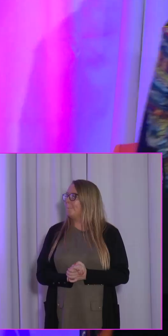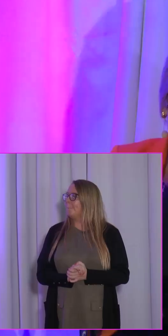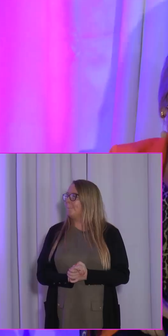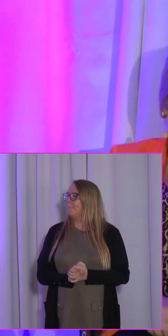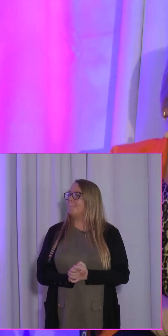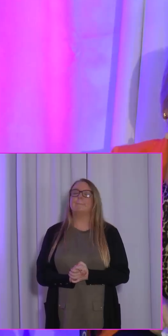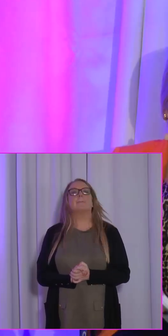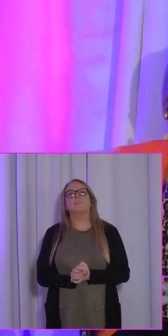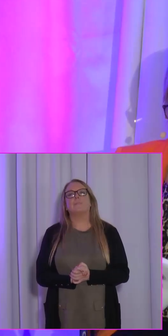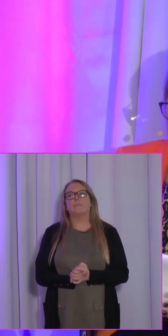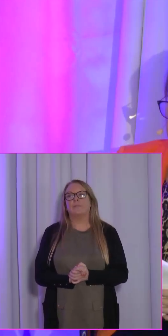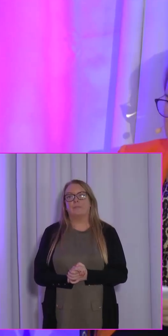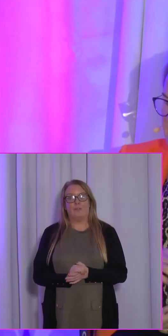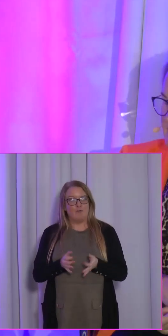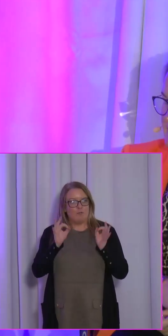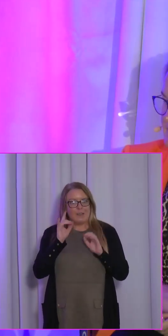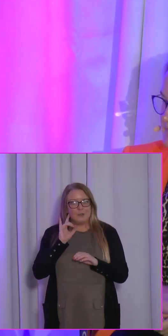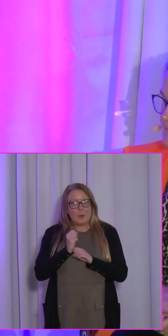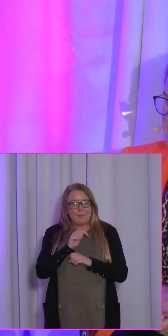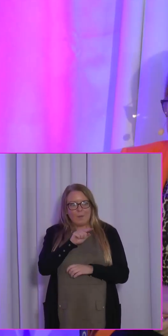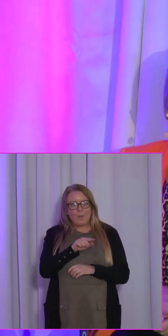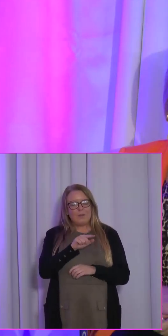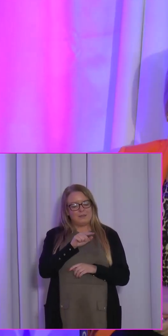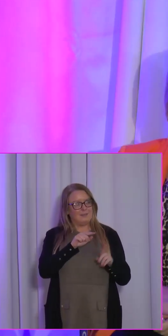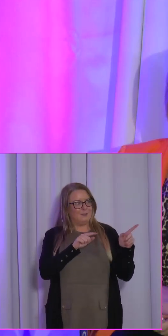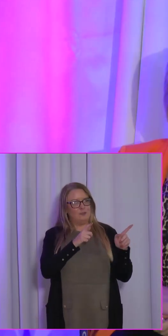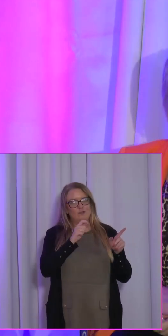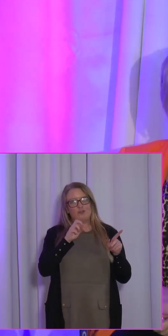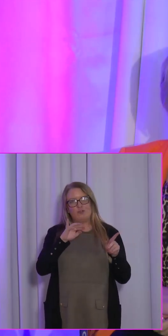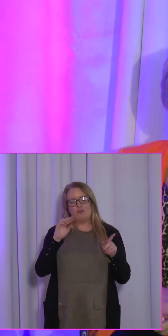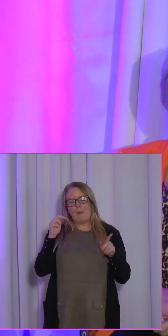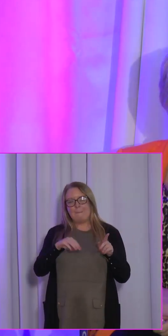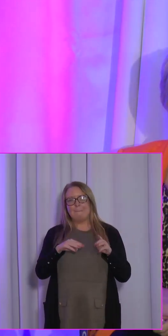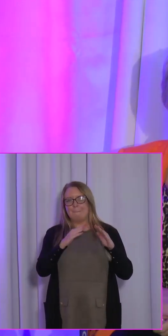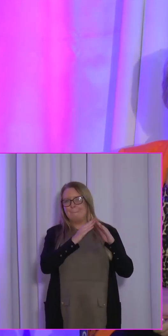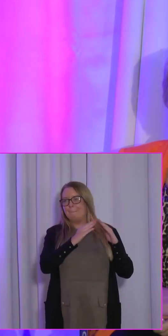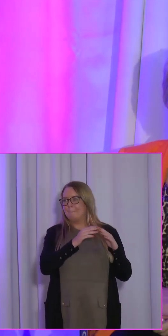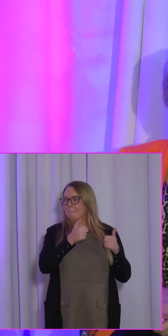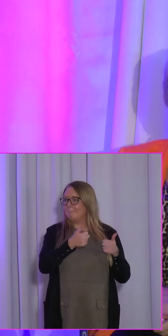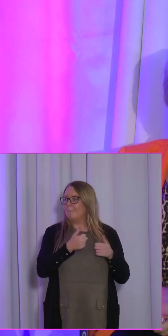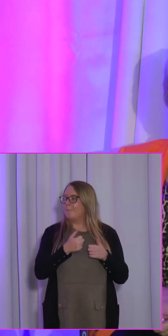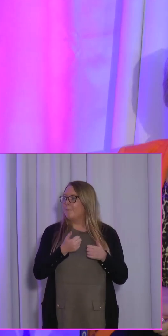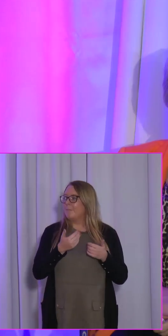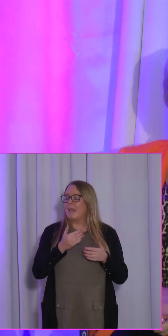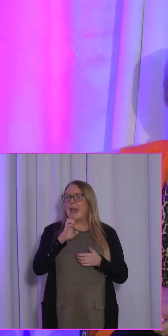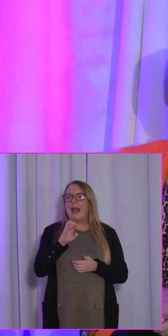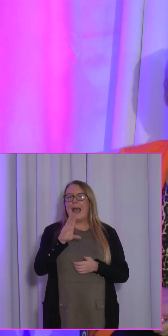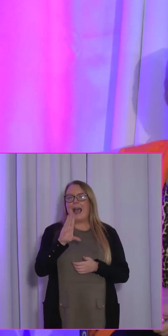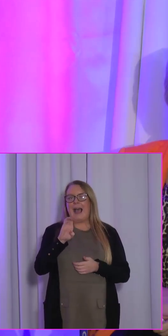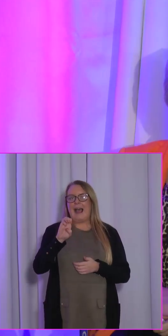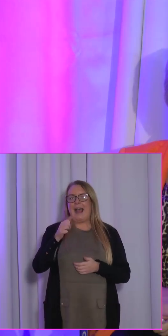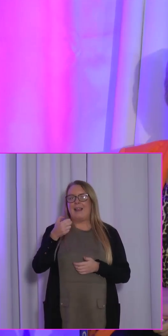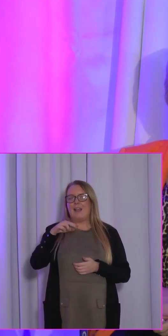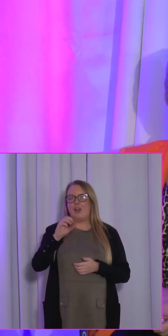Thank you so much, Terri, and great to hear about that case study in Trim as well. I'm now delighted to invite Eleanor McSherry from